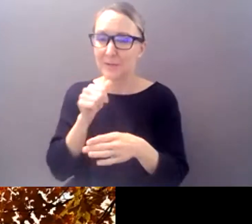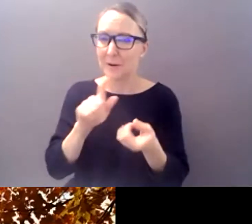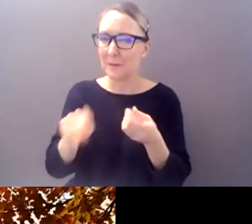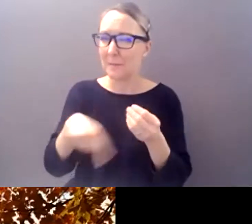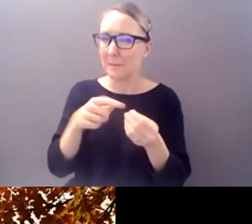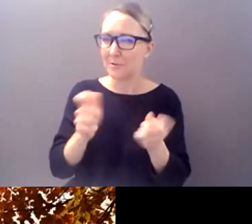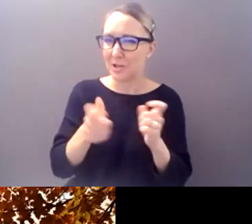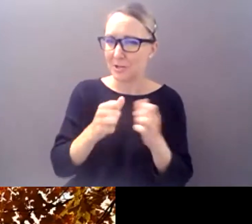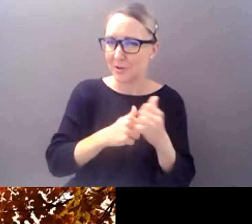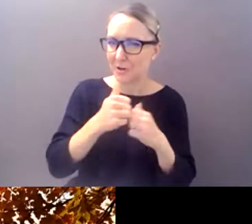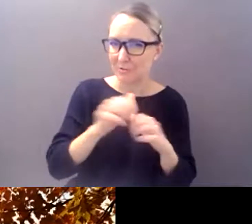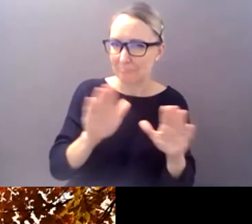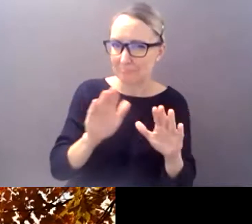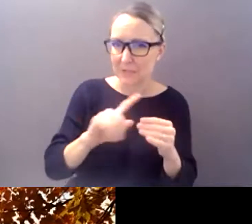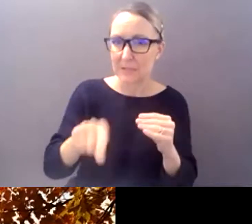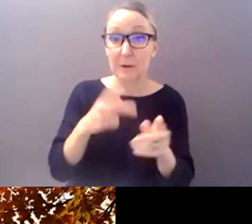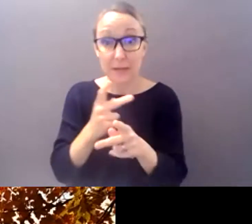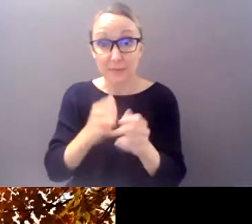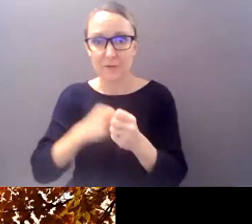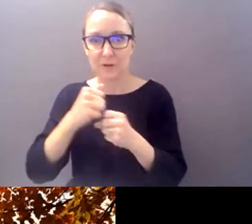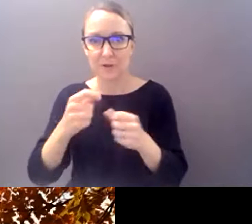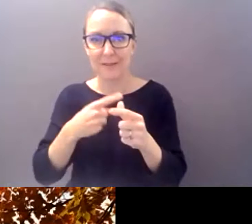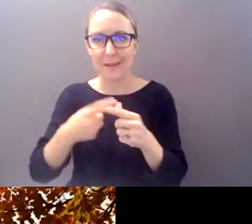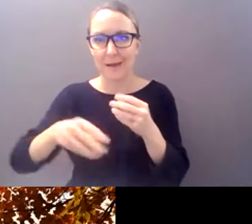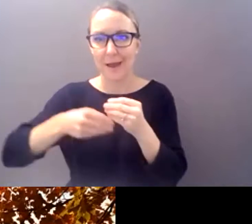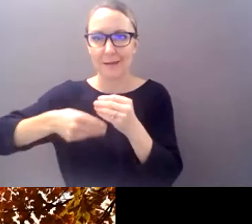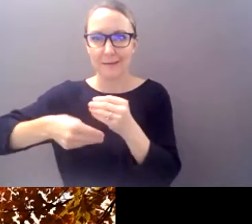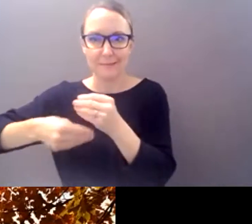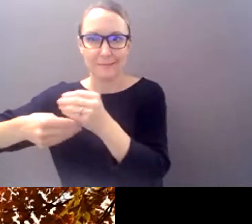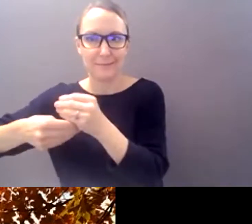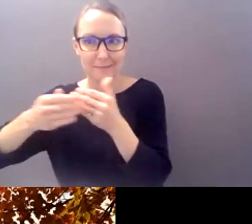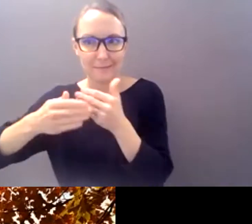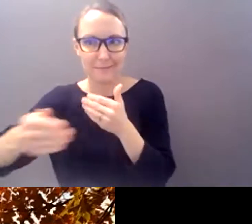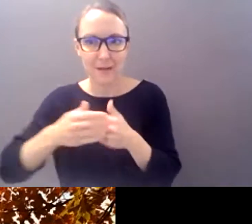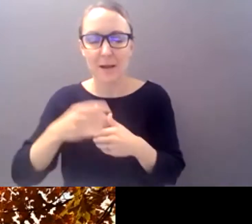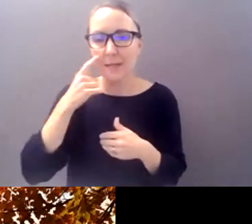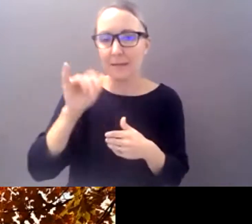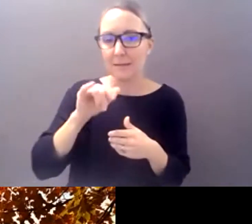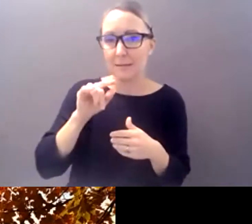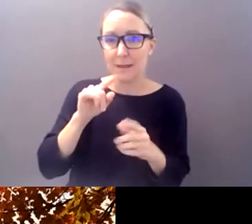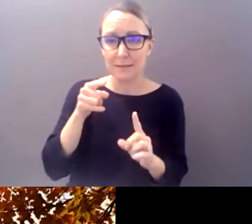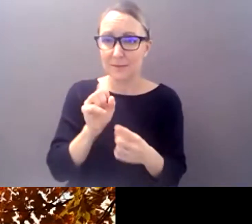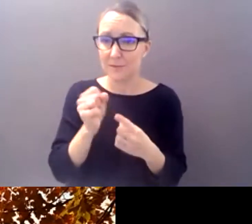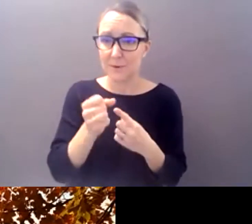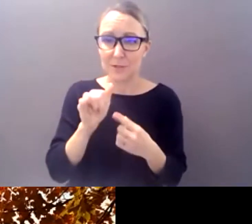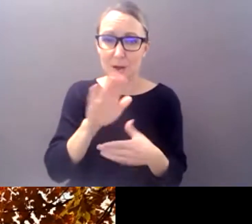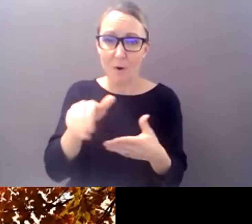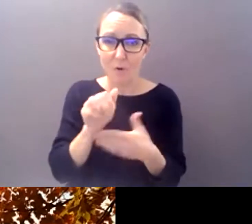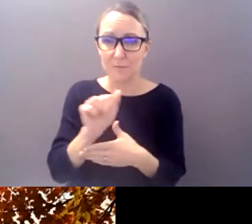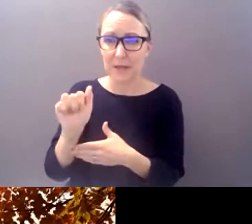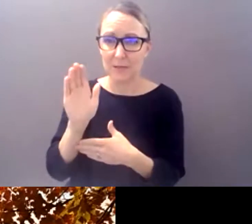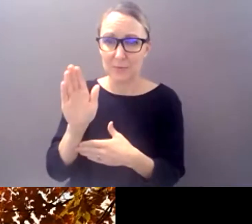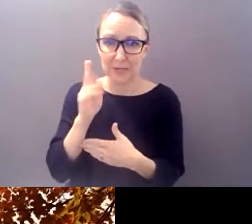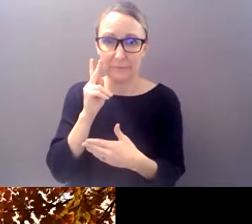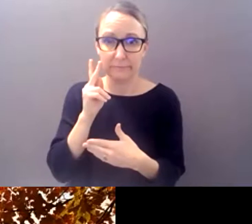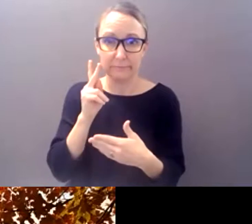all. It's keeping that structure and building upon it. And I think that's the situation that, probably all AAAs will find themselves in, right? Where